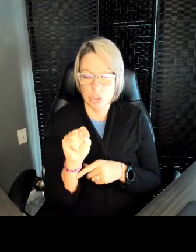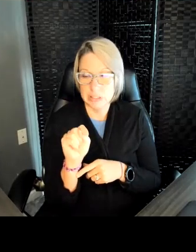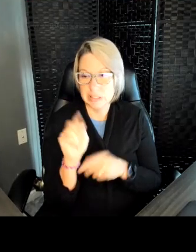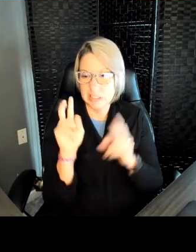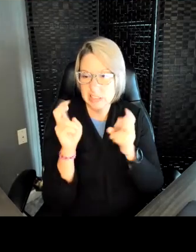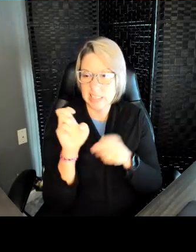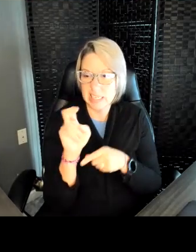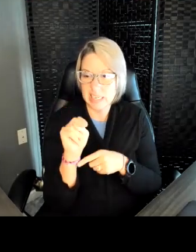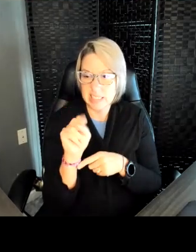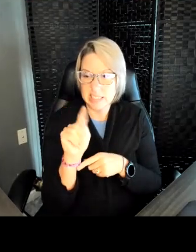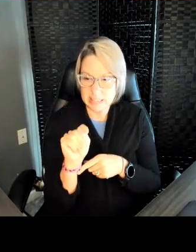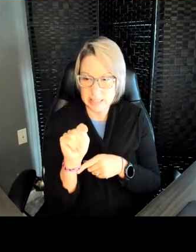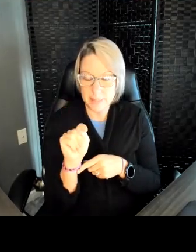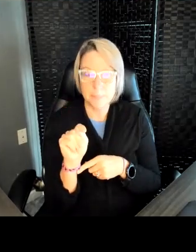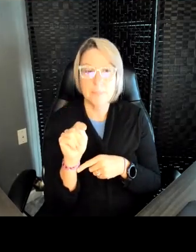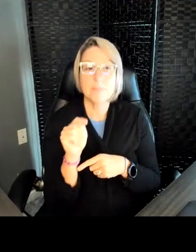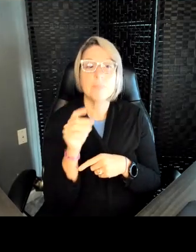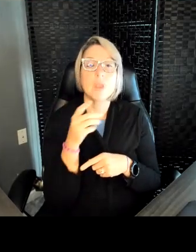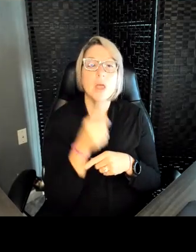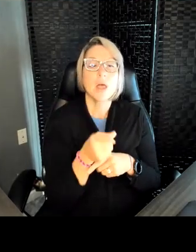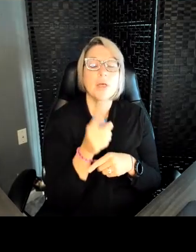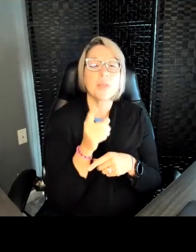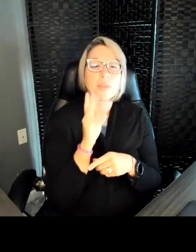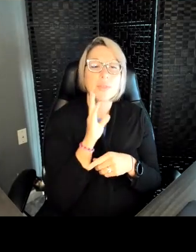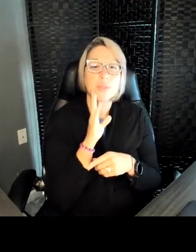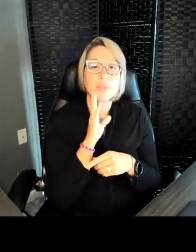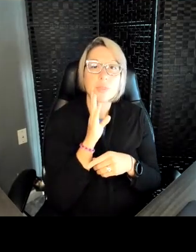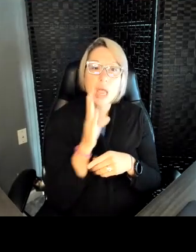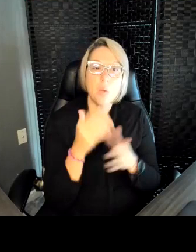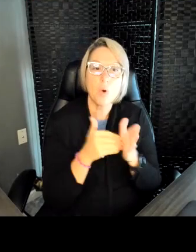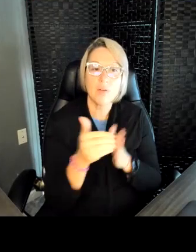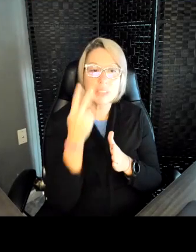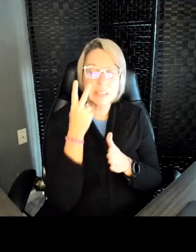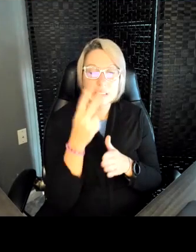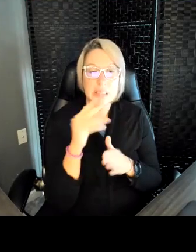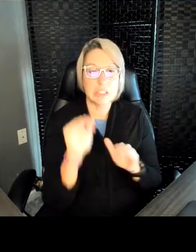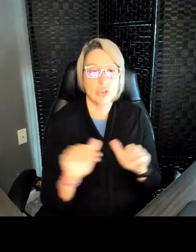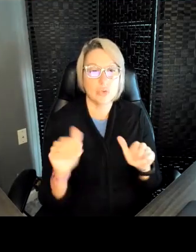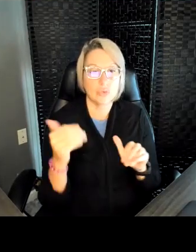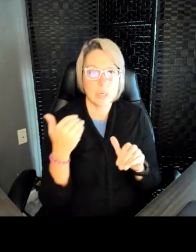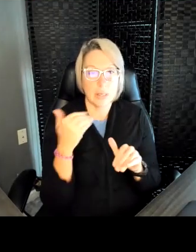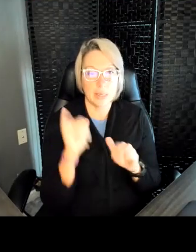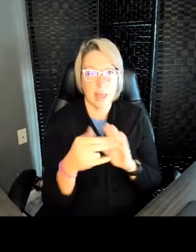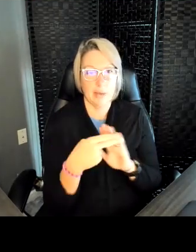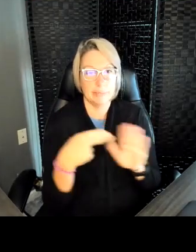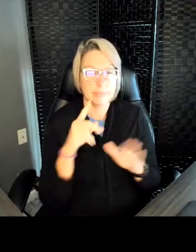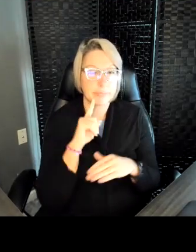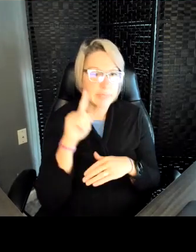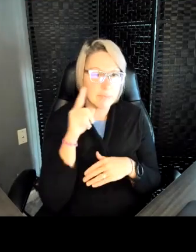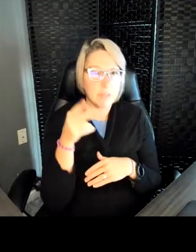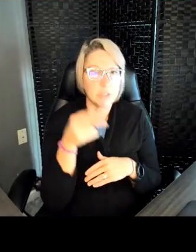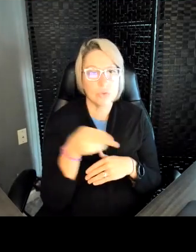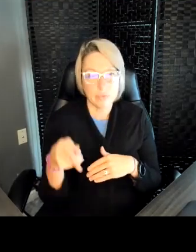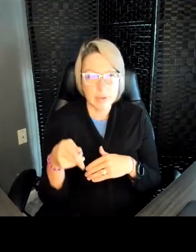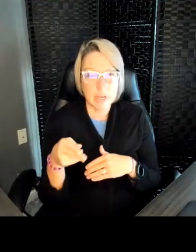our kids who are ultimately diagnosed as having deafness or hard of hearing. And they have specialization in terms of